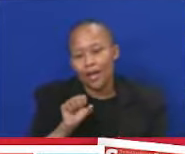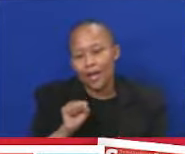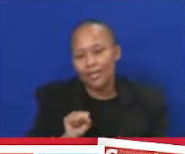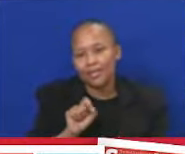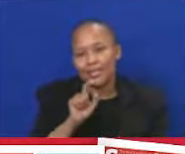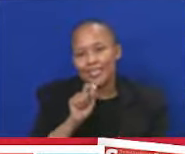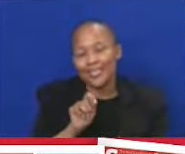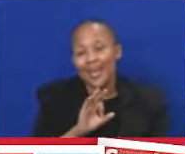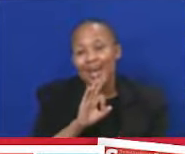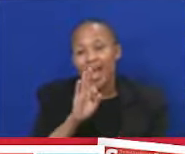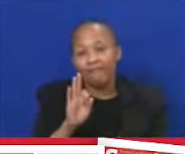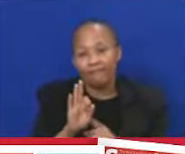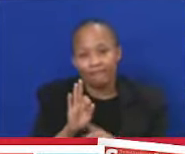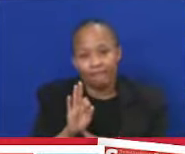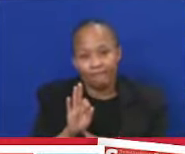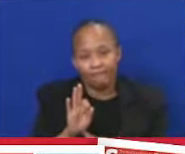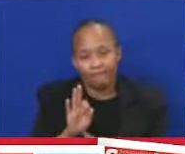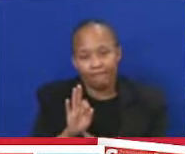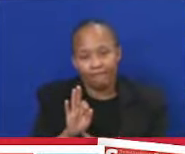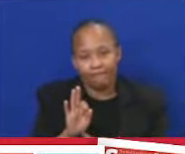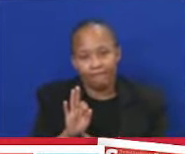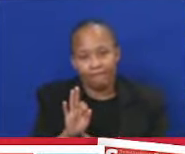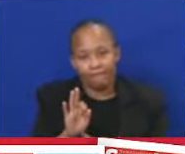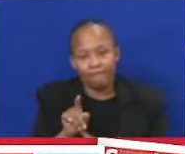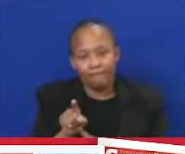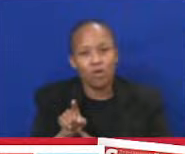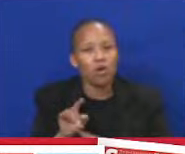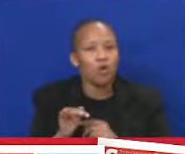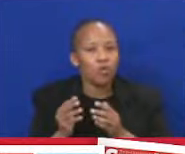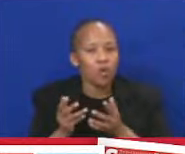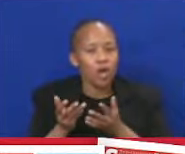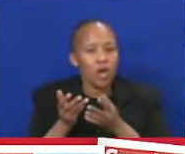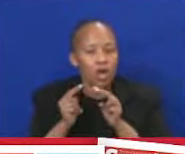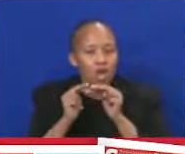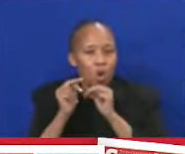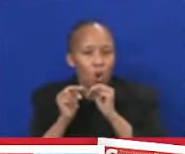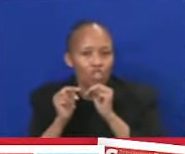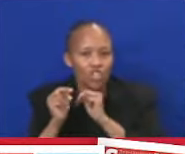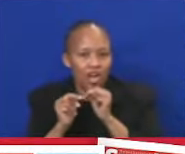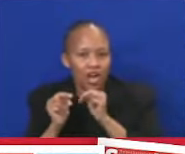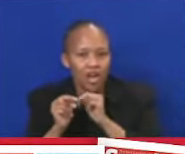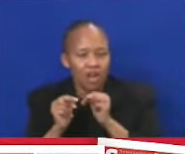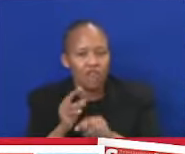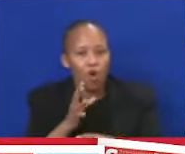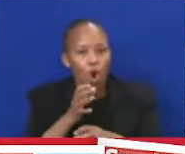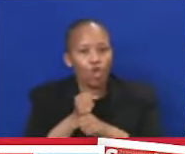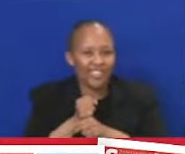the hostage negotiations and release. Thank you.